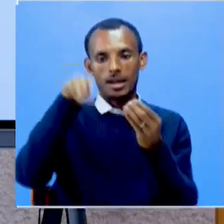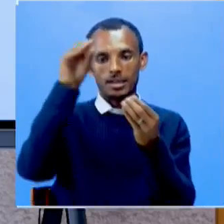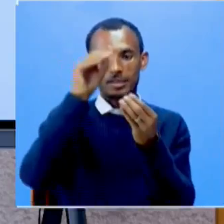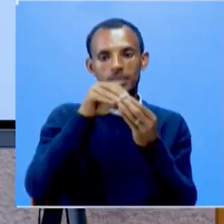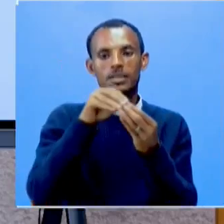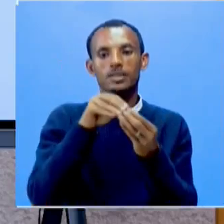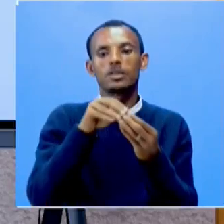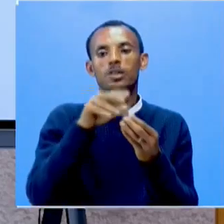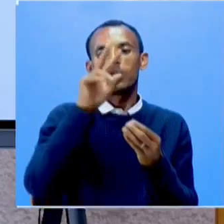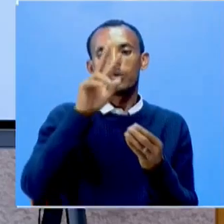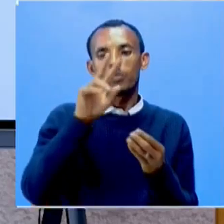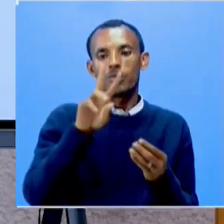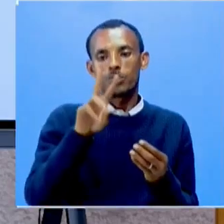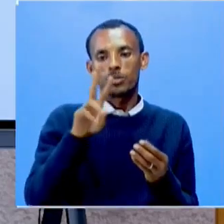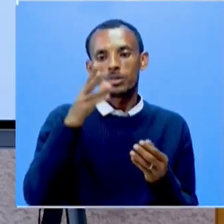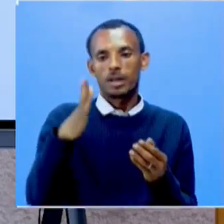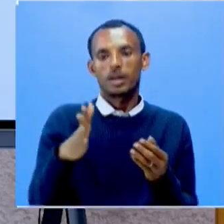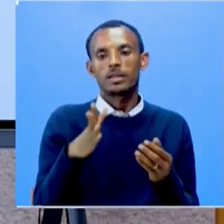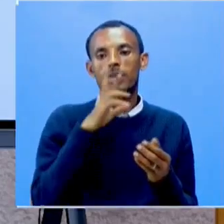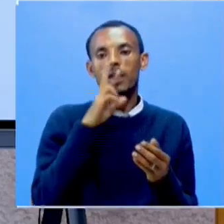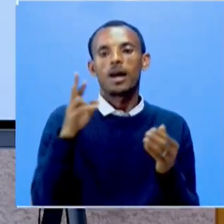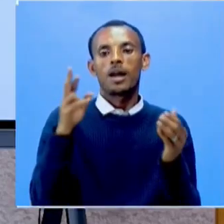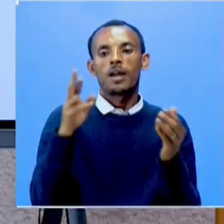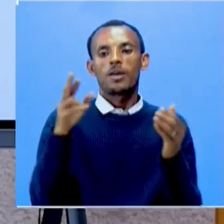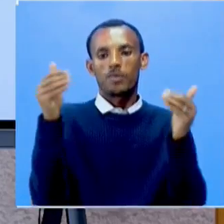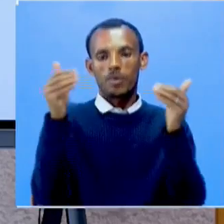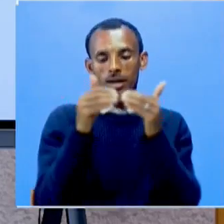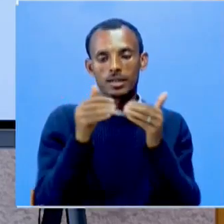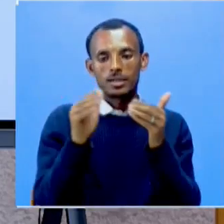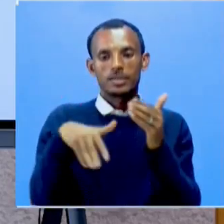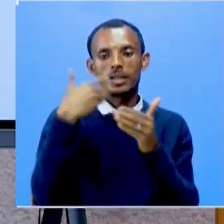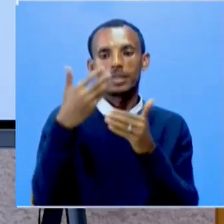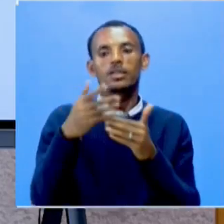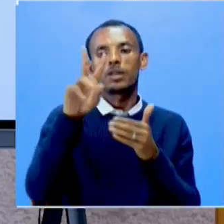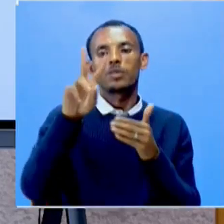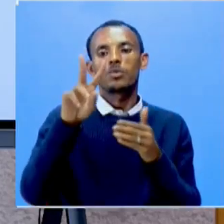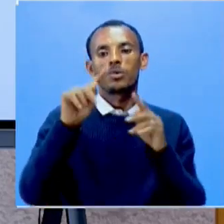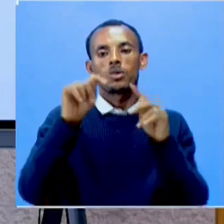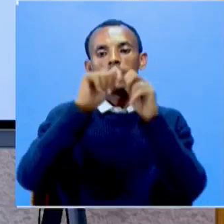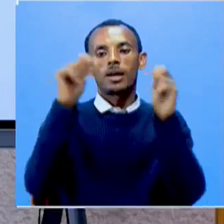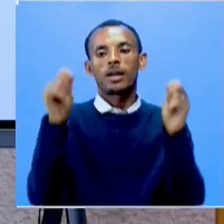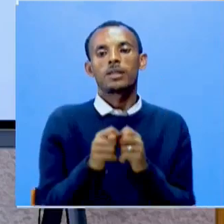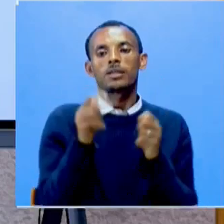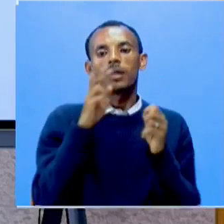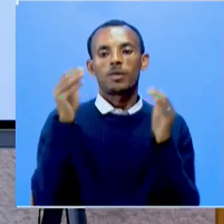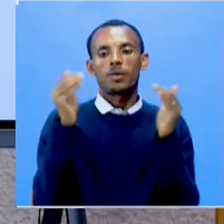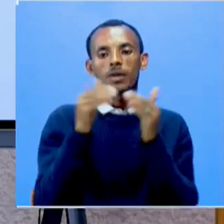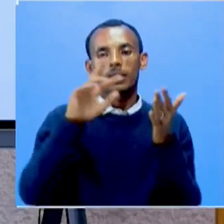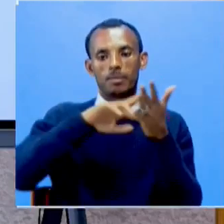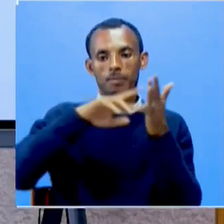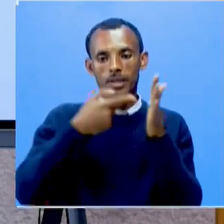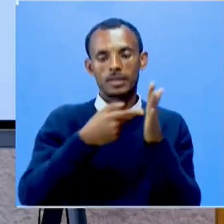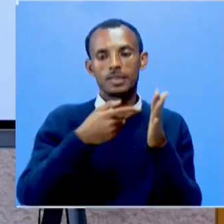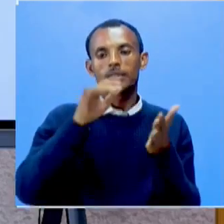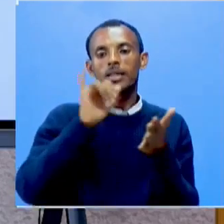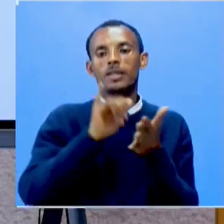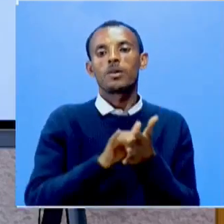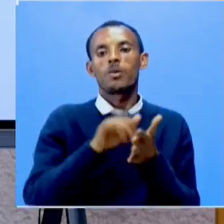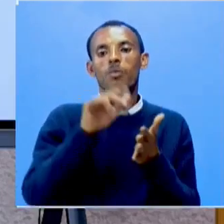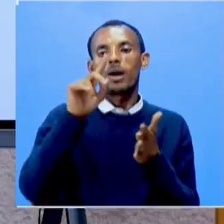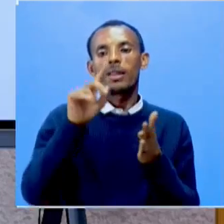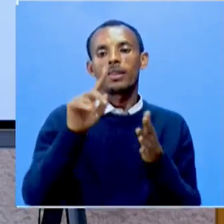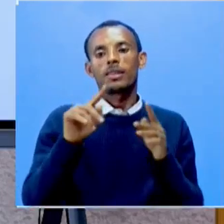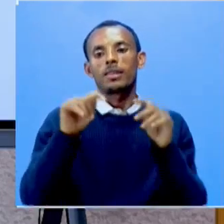included sides of the two triangles are congruent, then the two triangles are congruent. That means one triangle fits on the